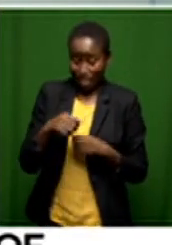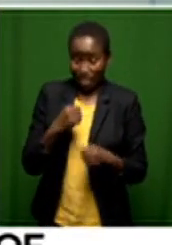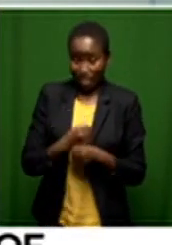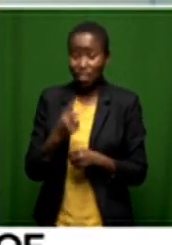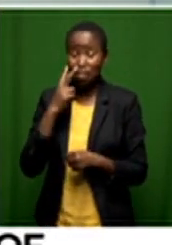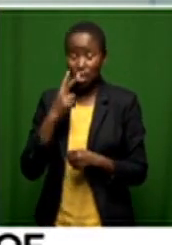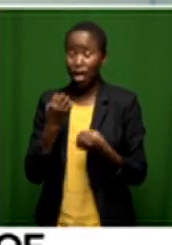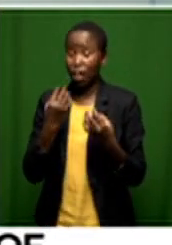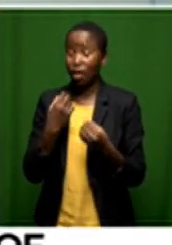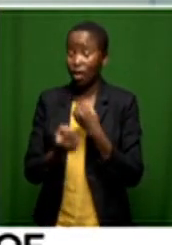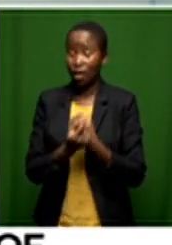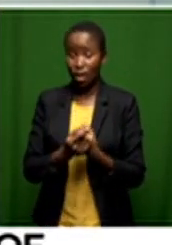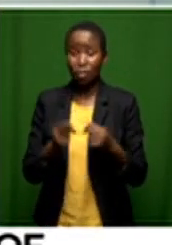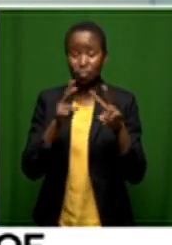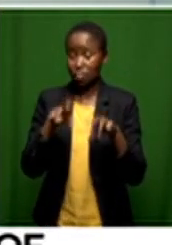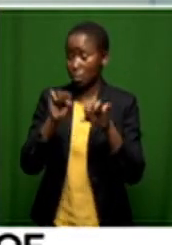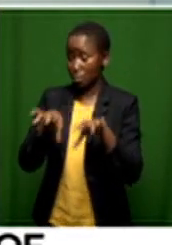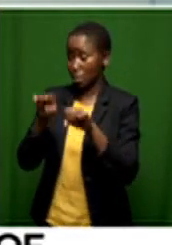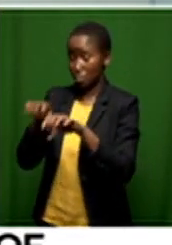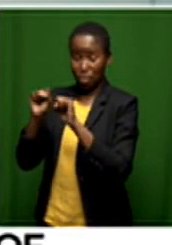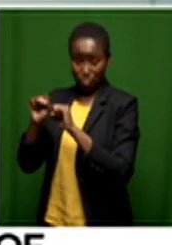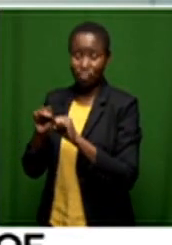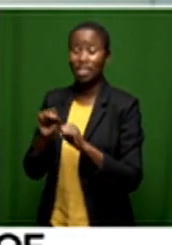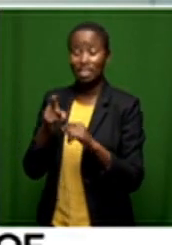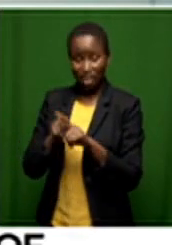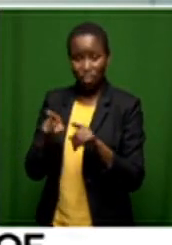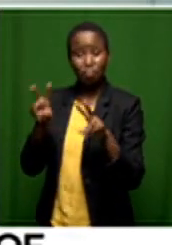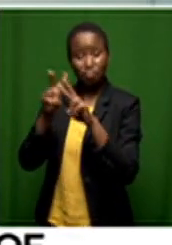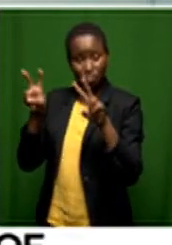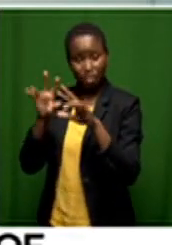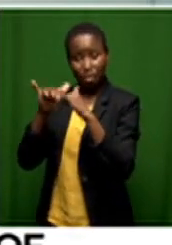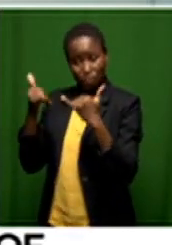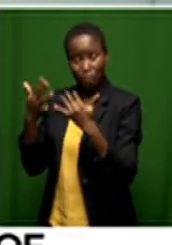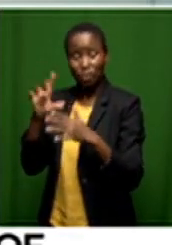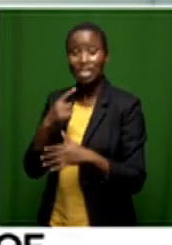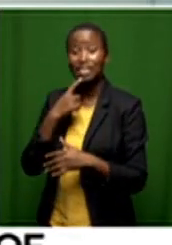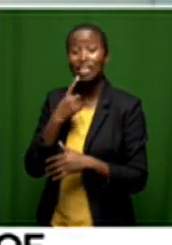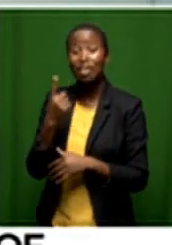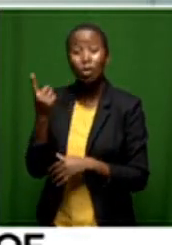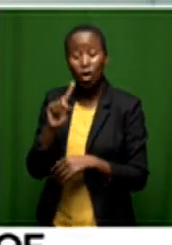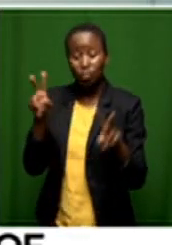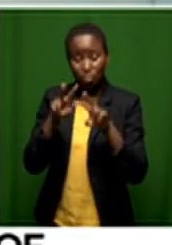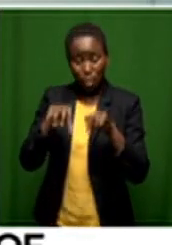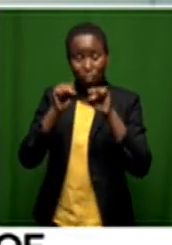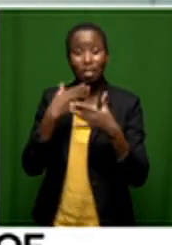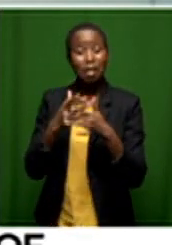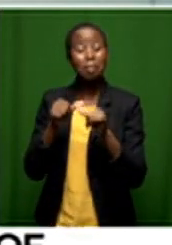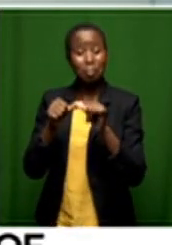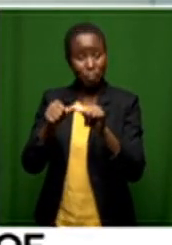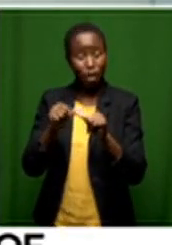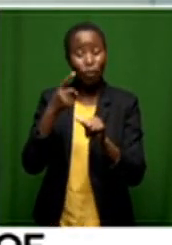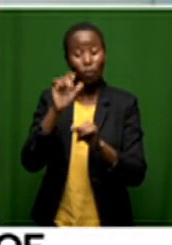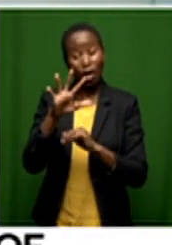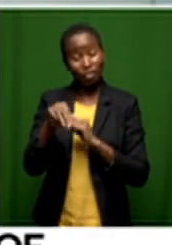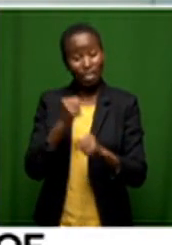shedding taking place, and we heard Eskom announcing yesterday that we can expect load shedding to stay with us for at least another 5 years. But if